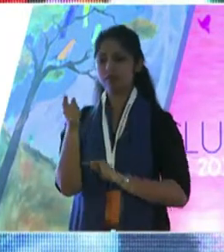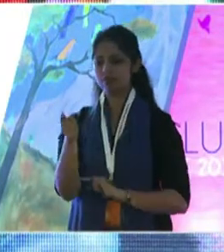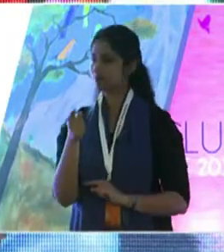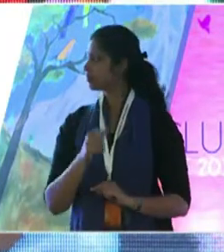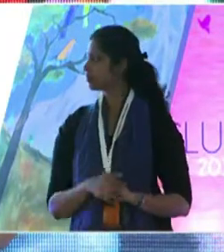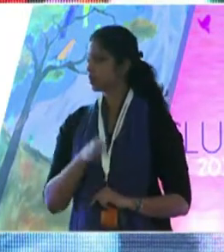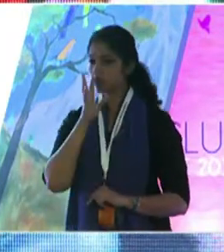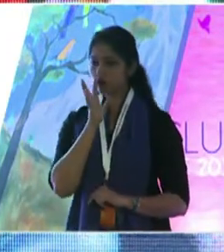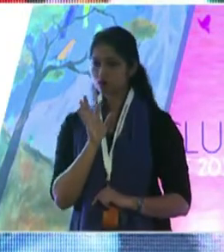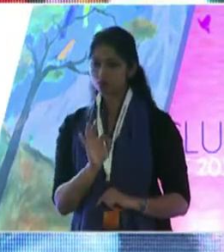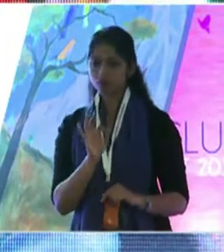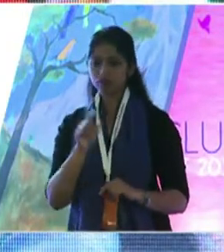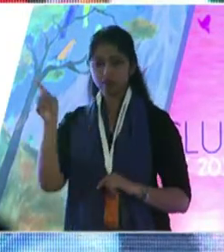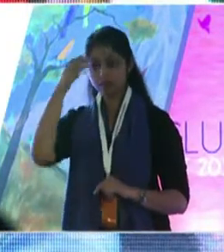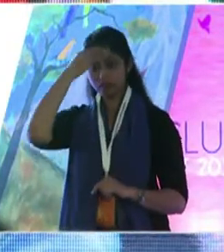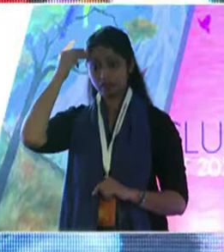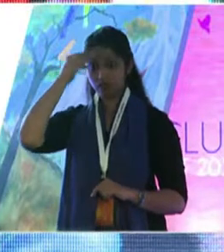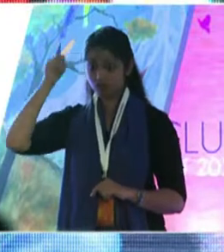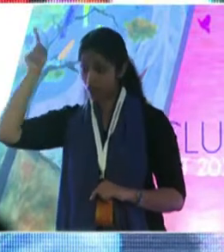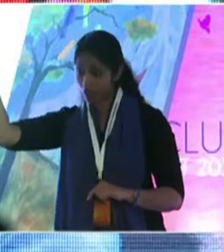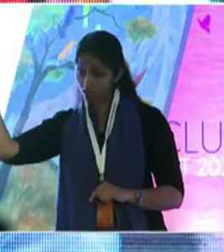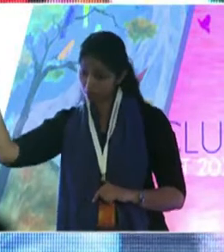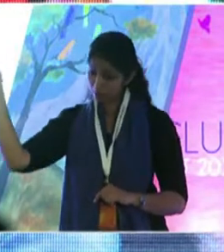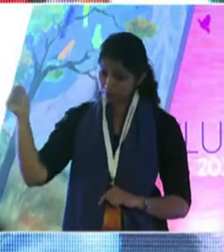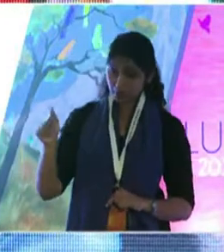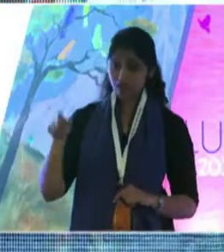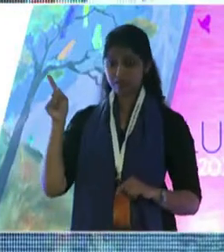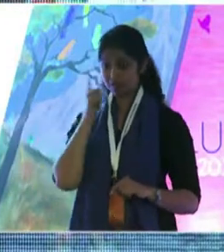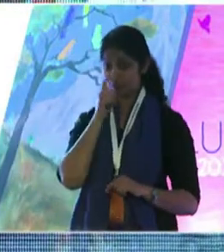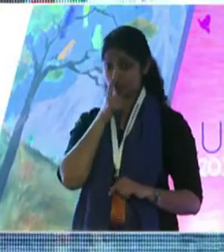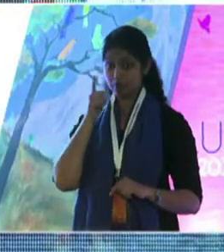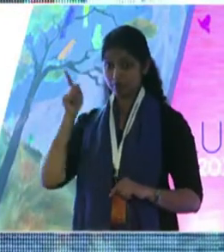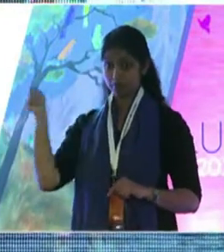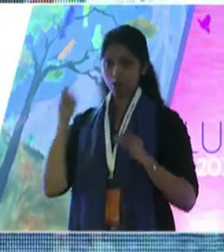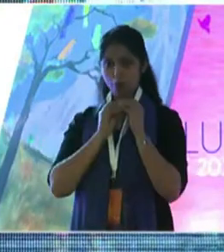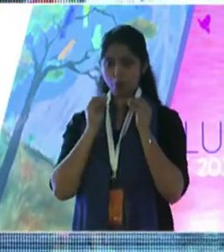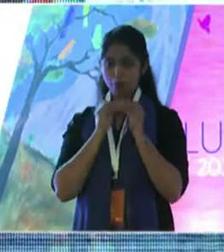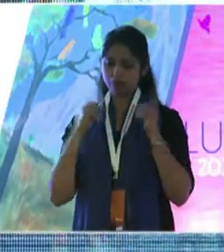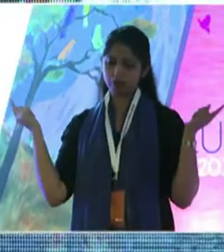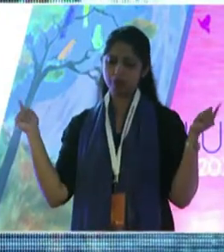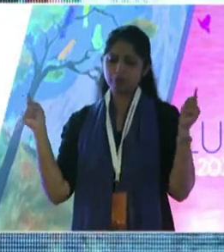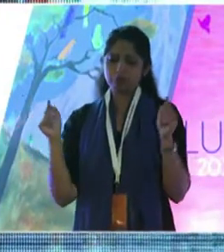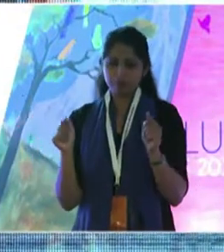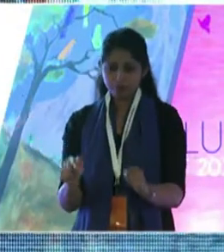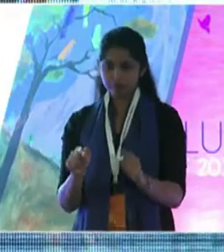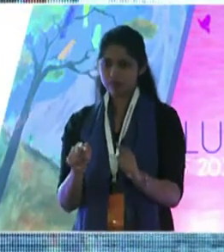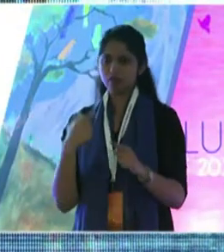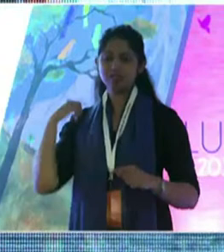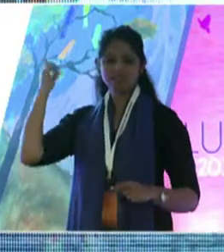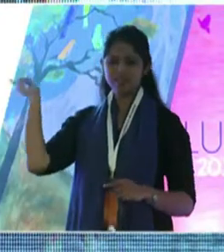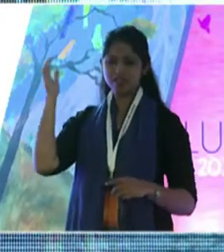He was coming in from Chennai to meet me, and I had come in from Bombay, and I was cribbing about my back